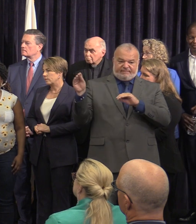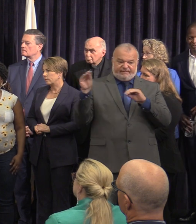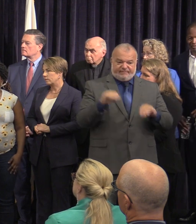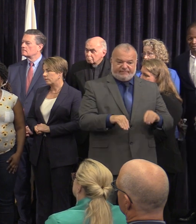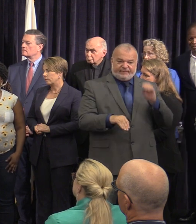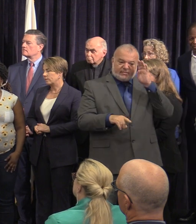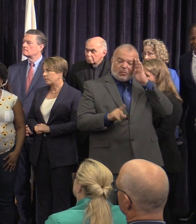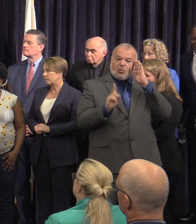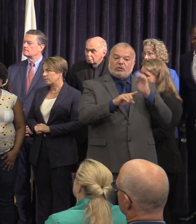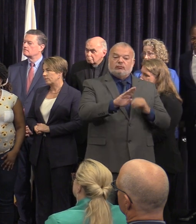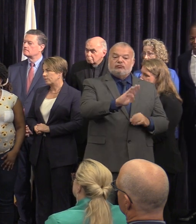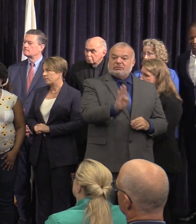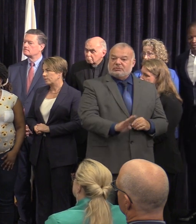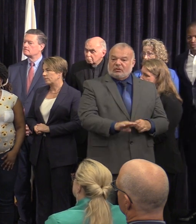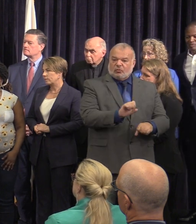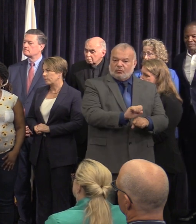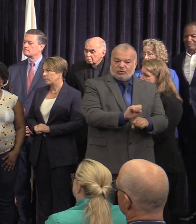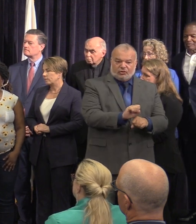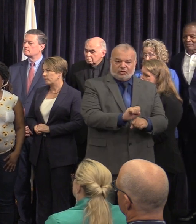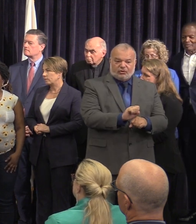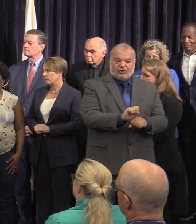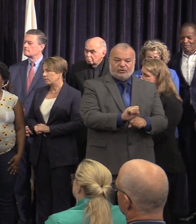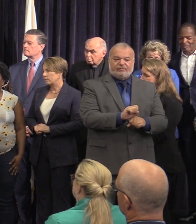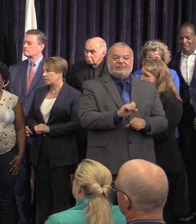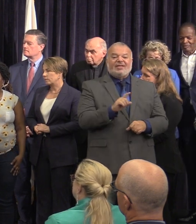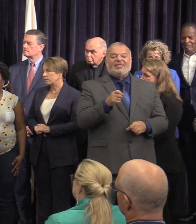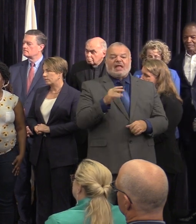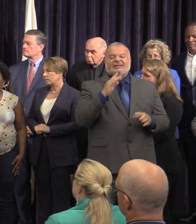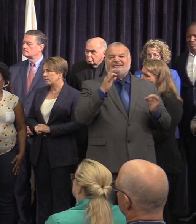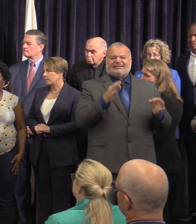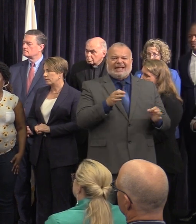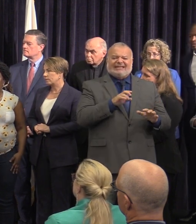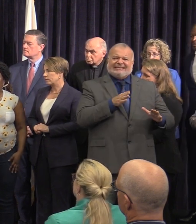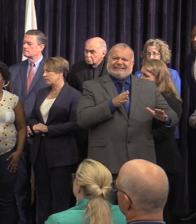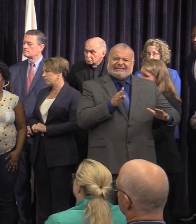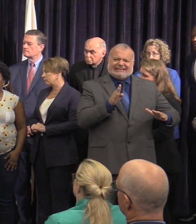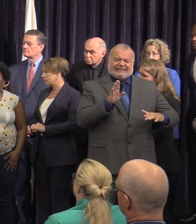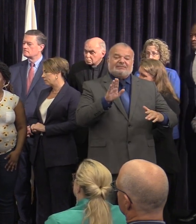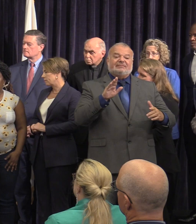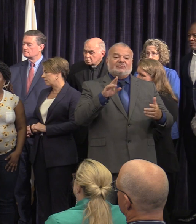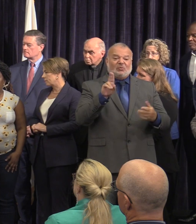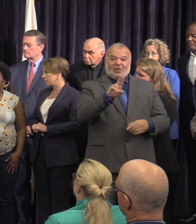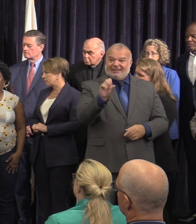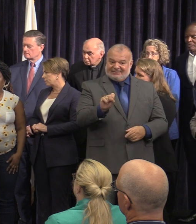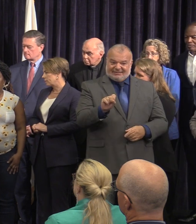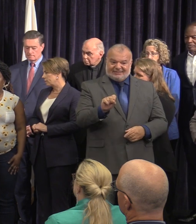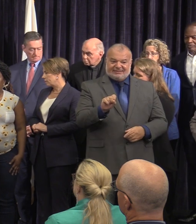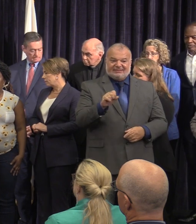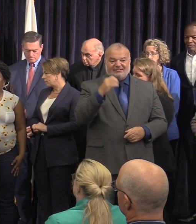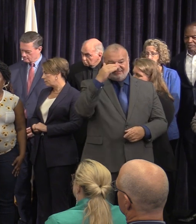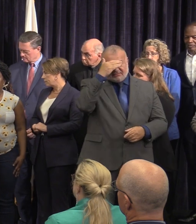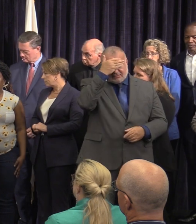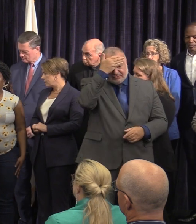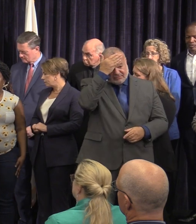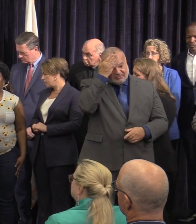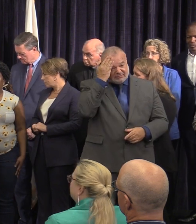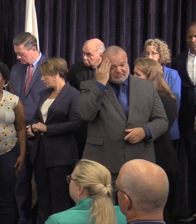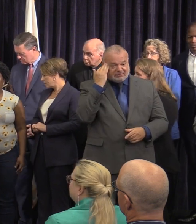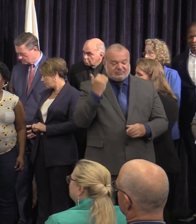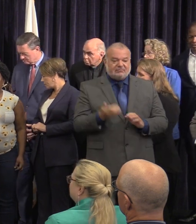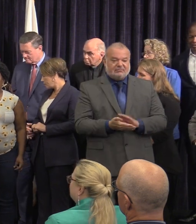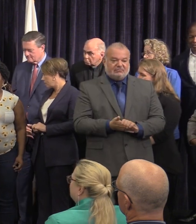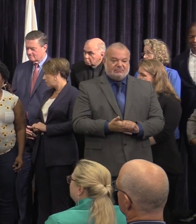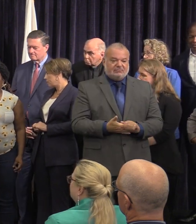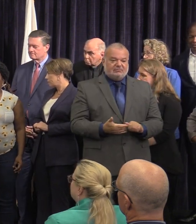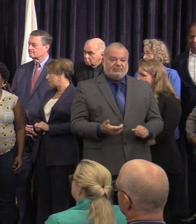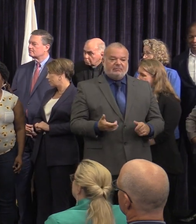while, and then decided to take the long journey to come here. When Johnny came, Johnny again, as so many